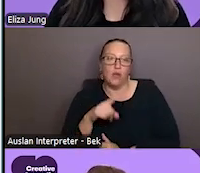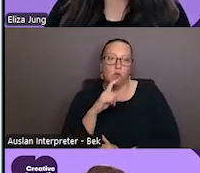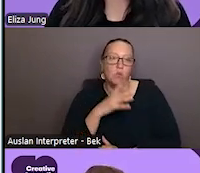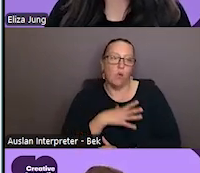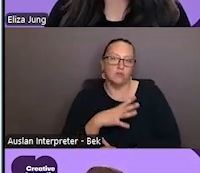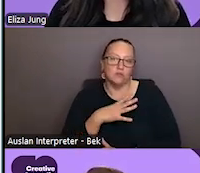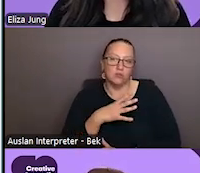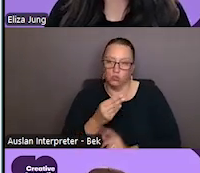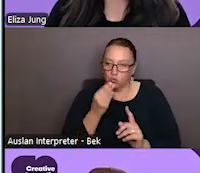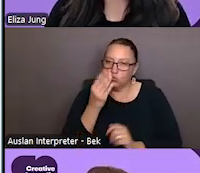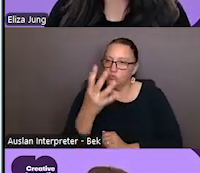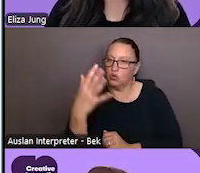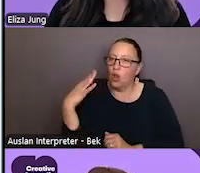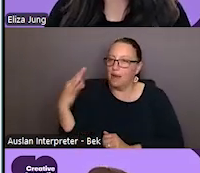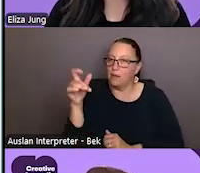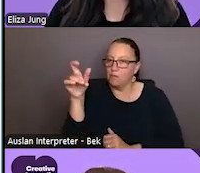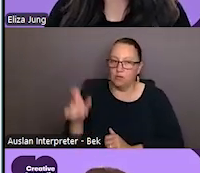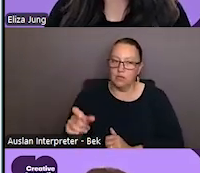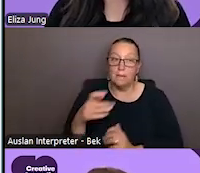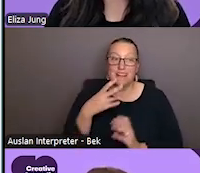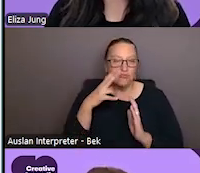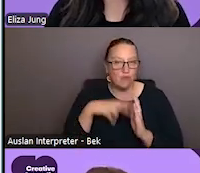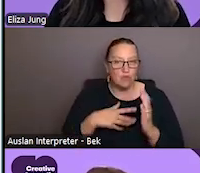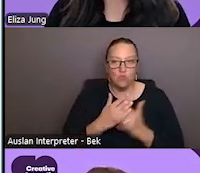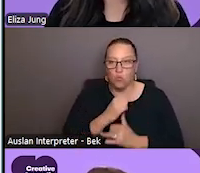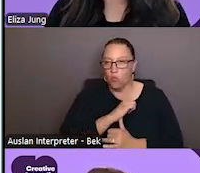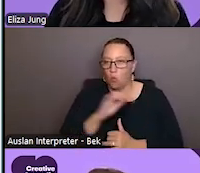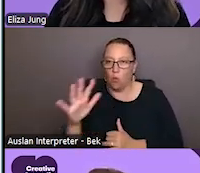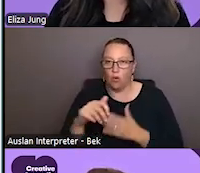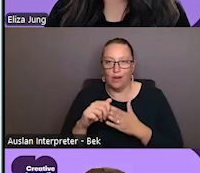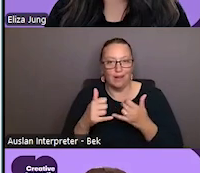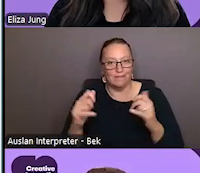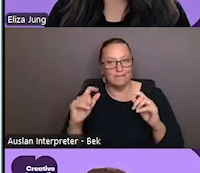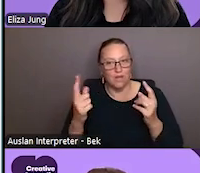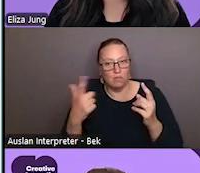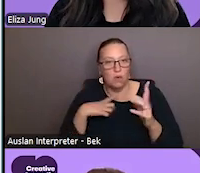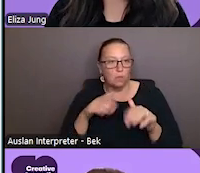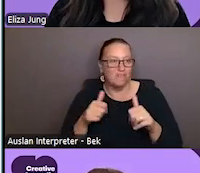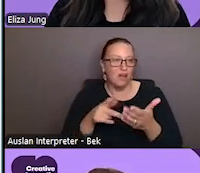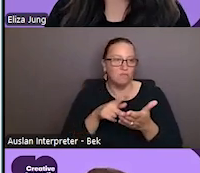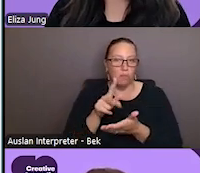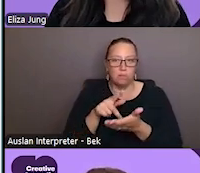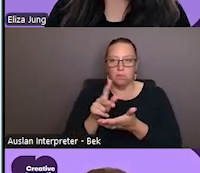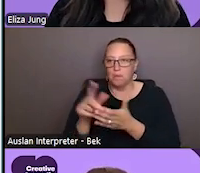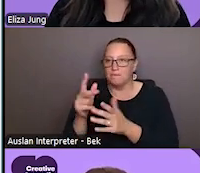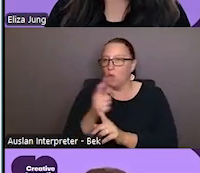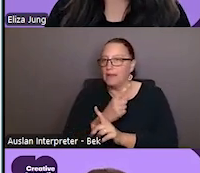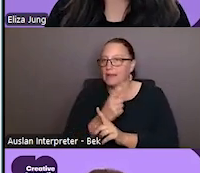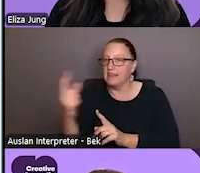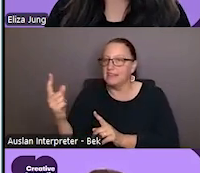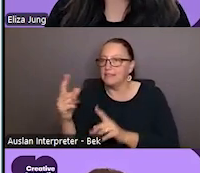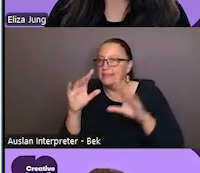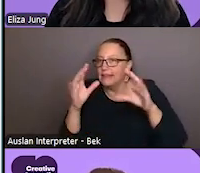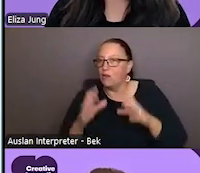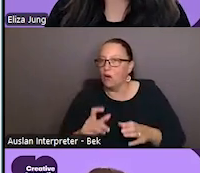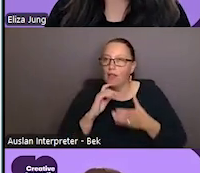them. Please do make sure to read through the guidelines because we have provided prompts for each category that will help you answer these